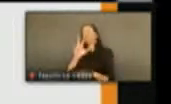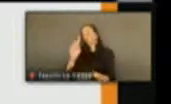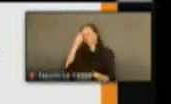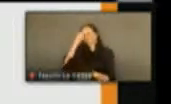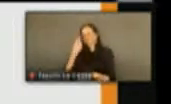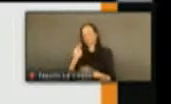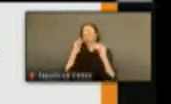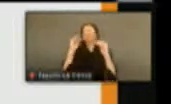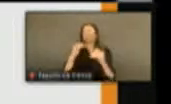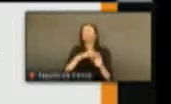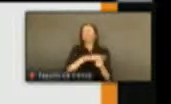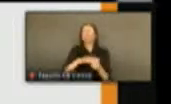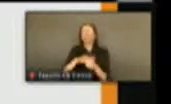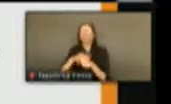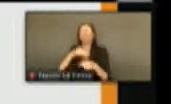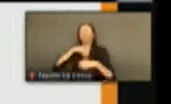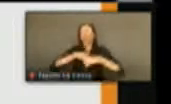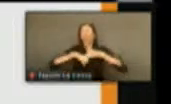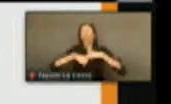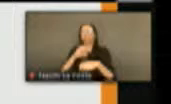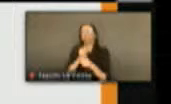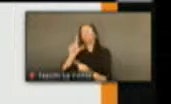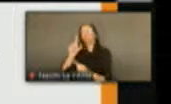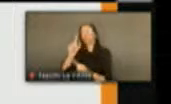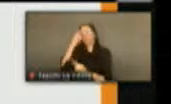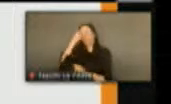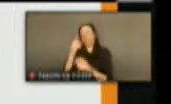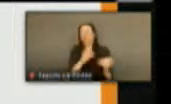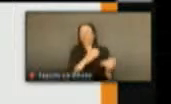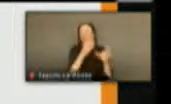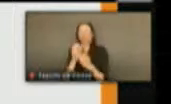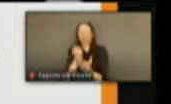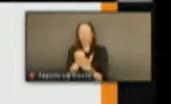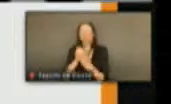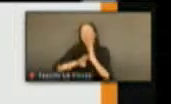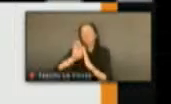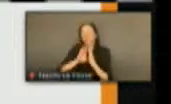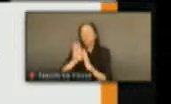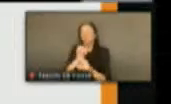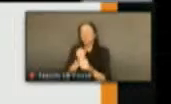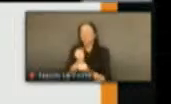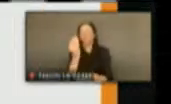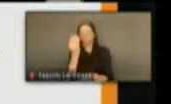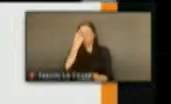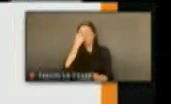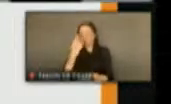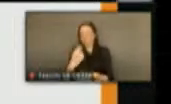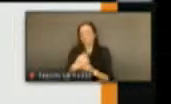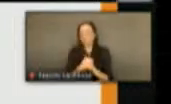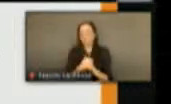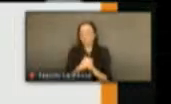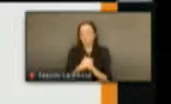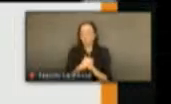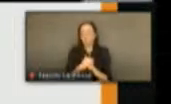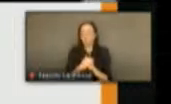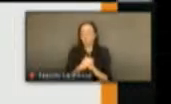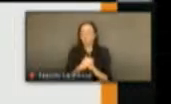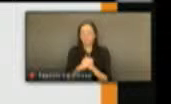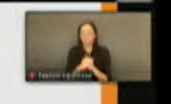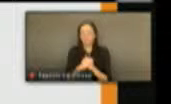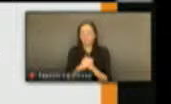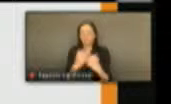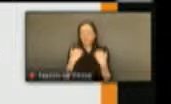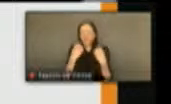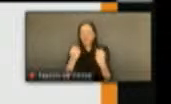receives 21 cents. Economic development receives 14. Health and society receives 11